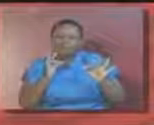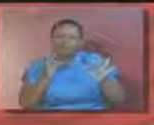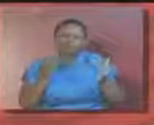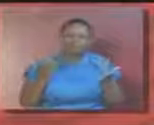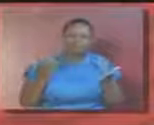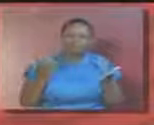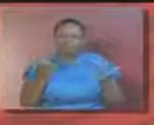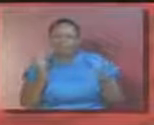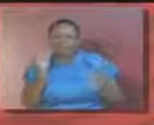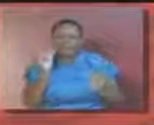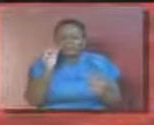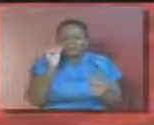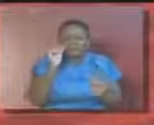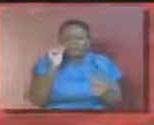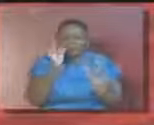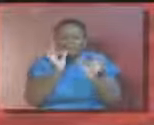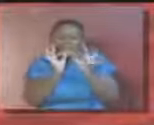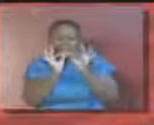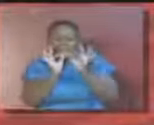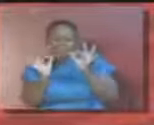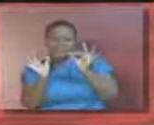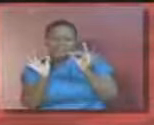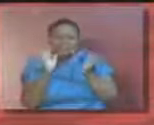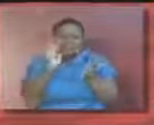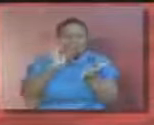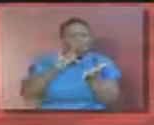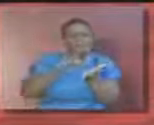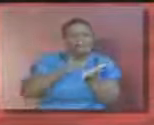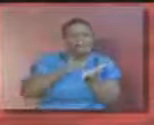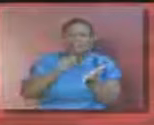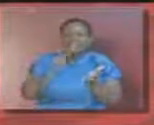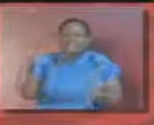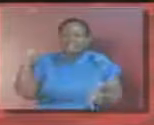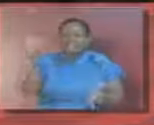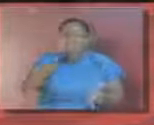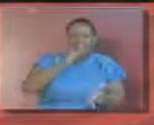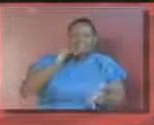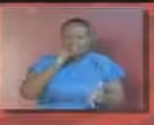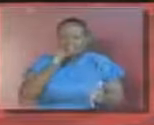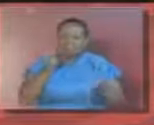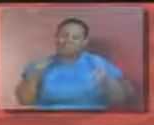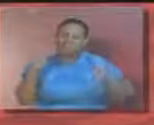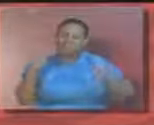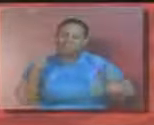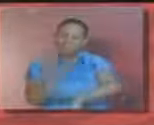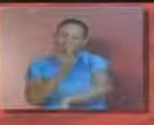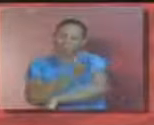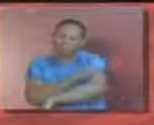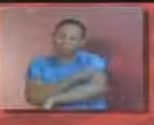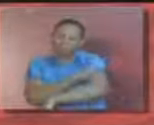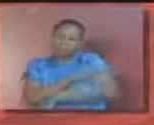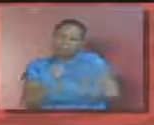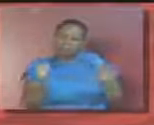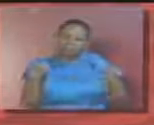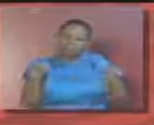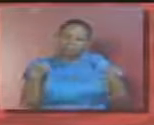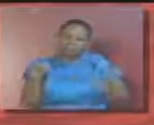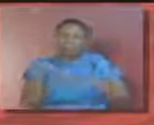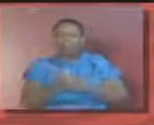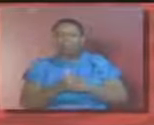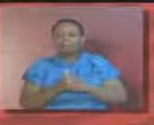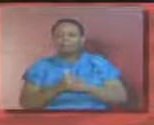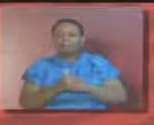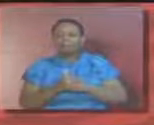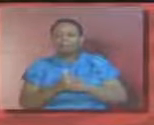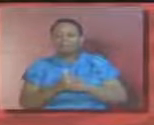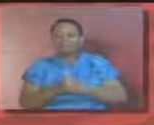to basically ensure that you are an appropriate candidate to be vaccinated. And so we would recommend